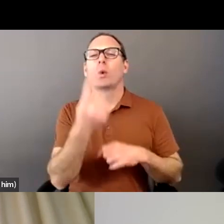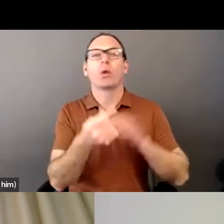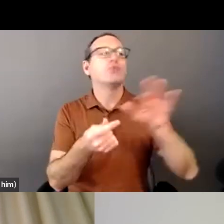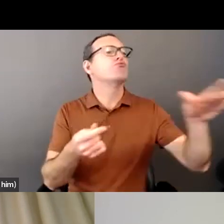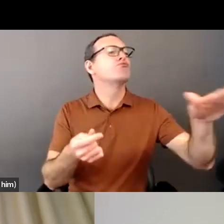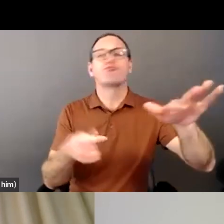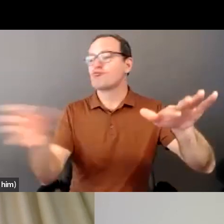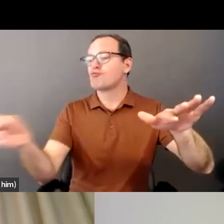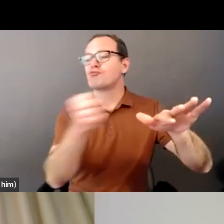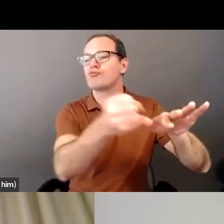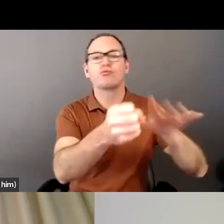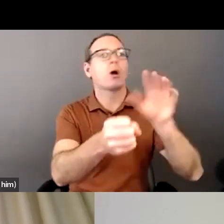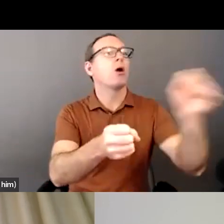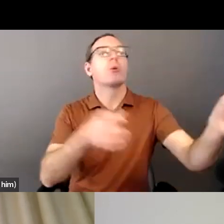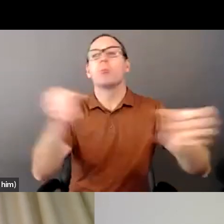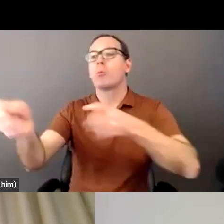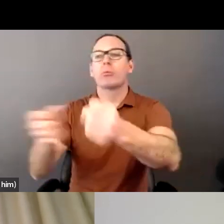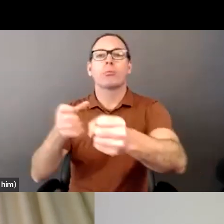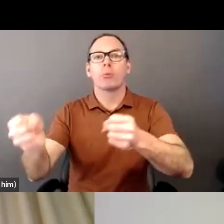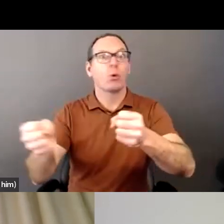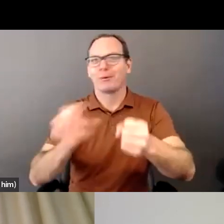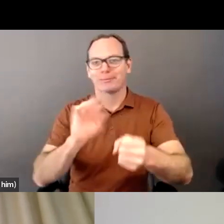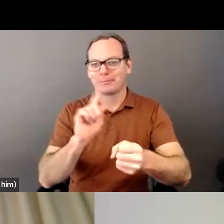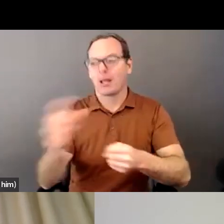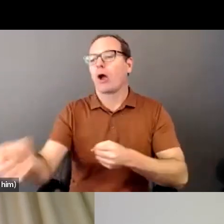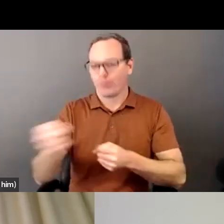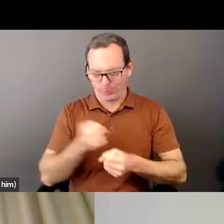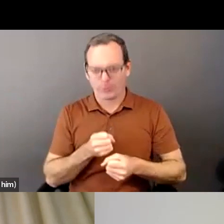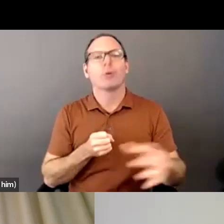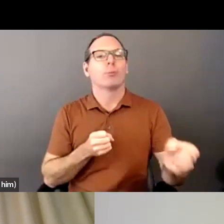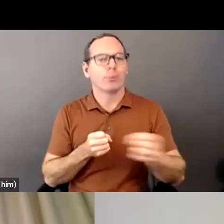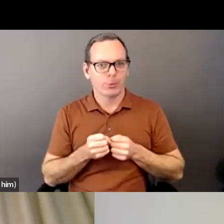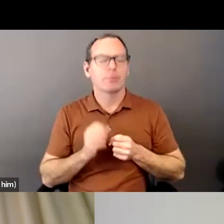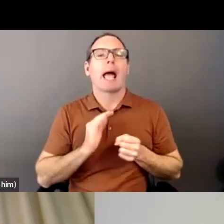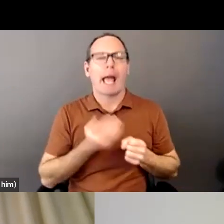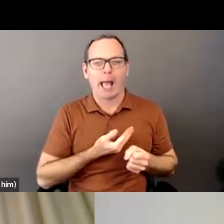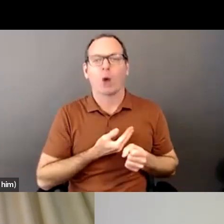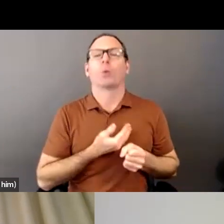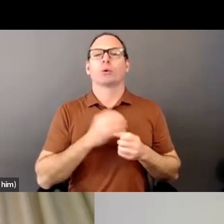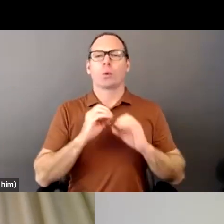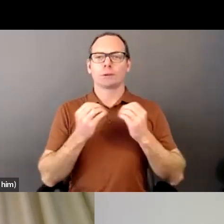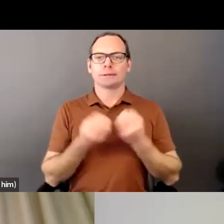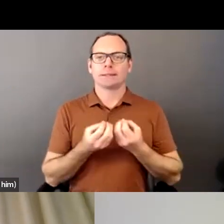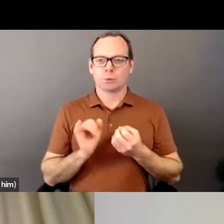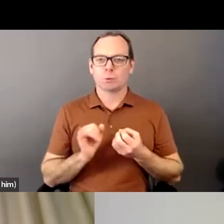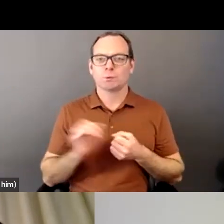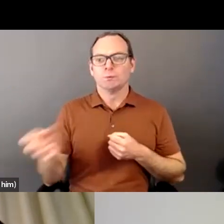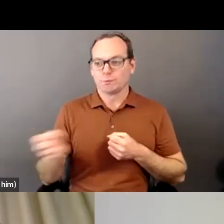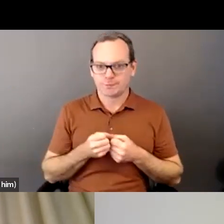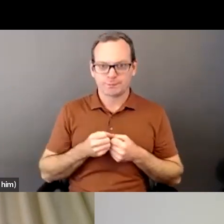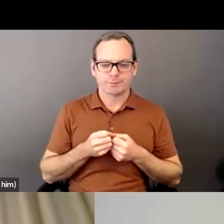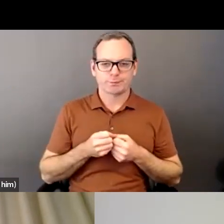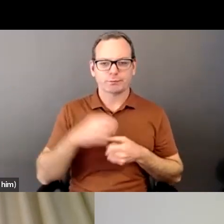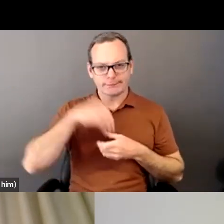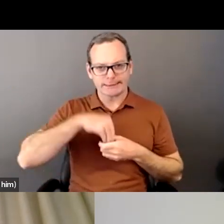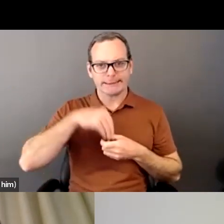but actually hiring youth and connecting youth with employers and employment opportunities within the